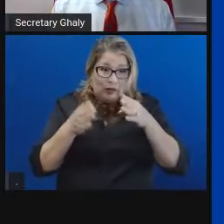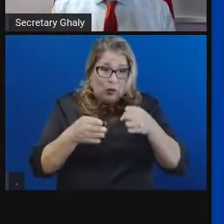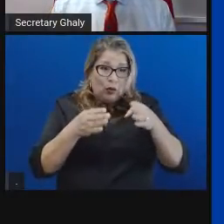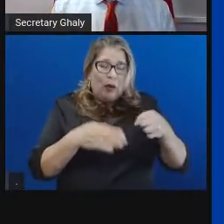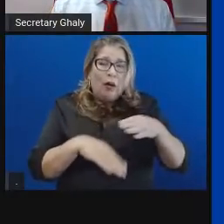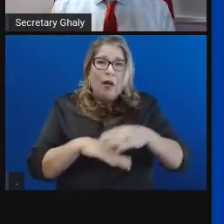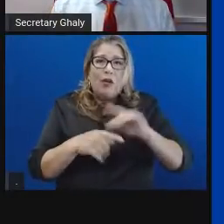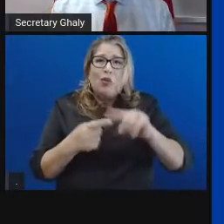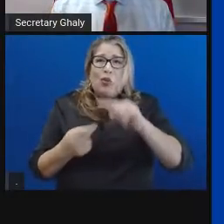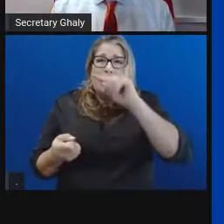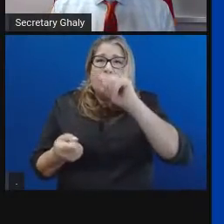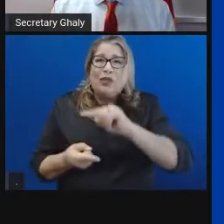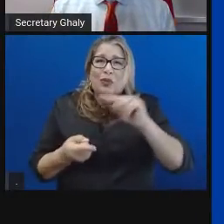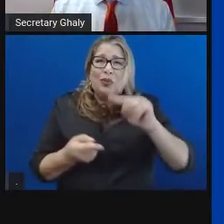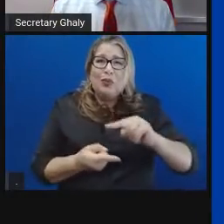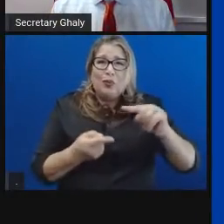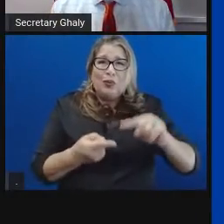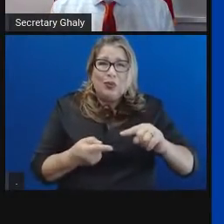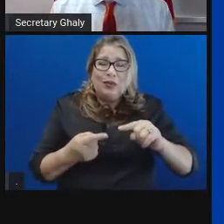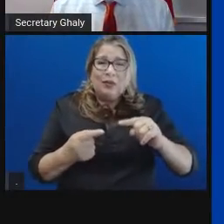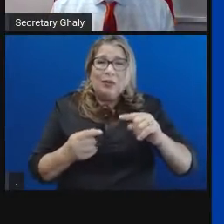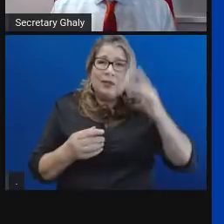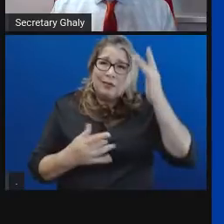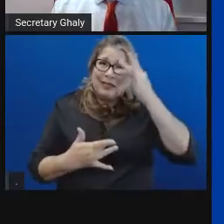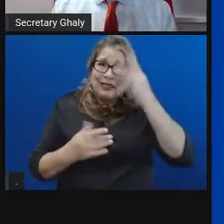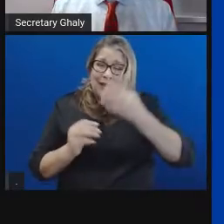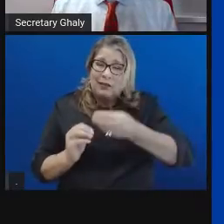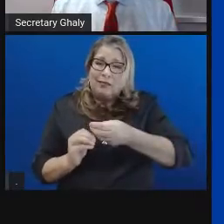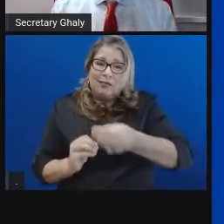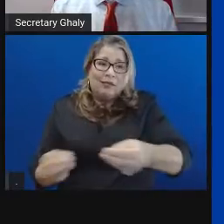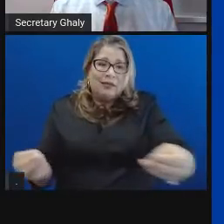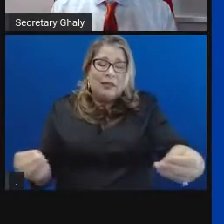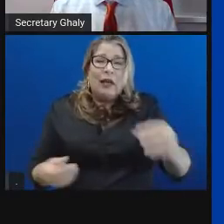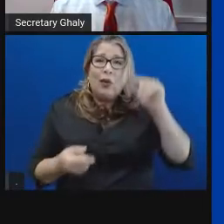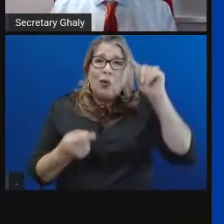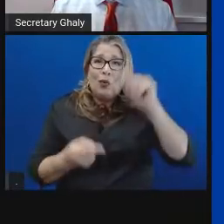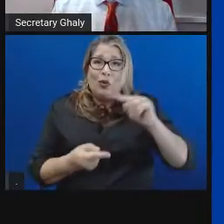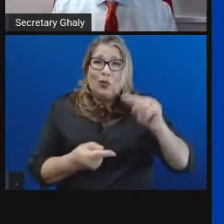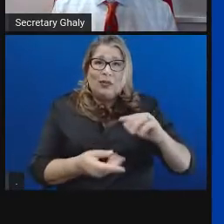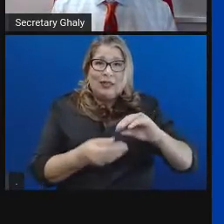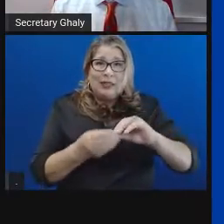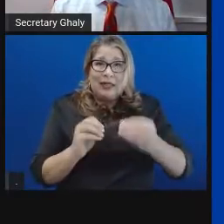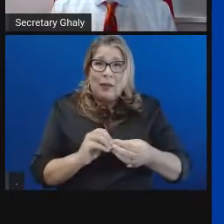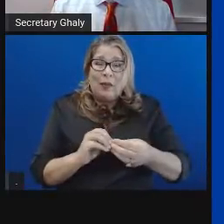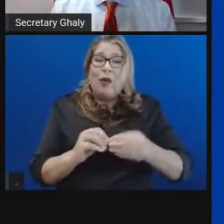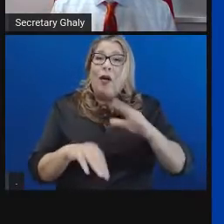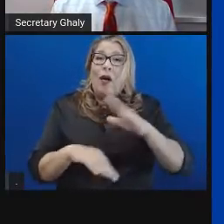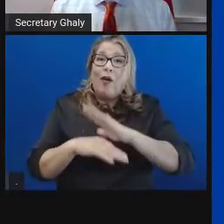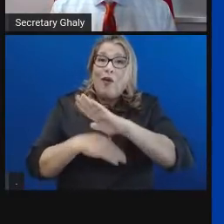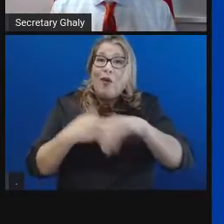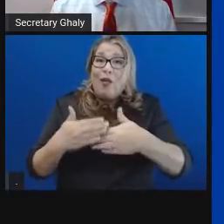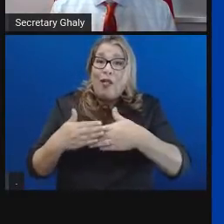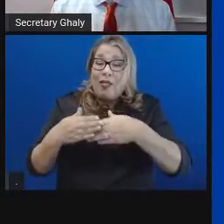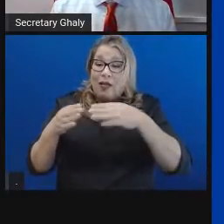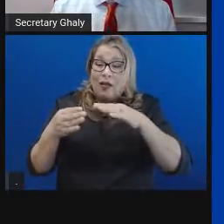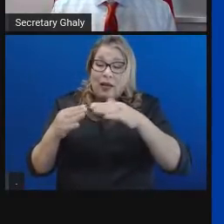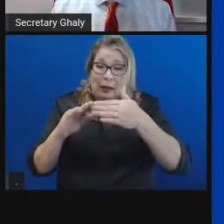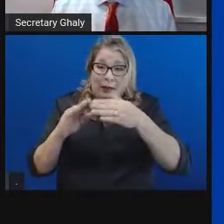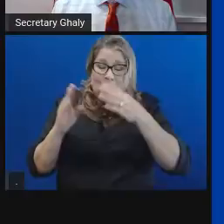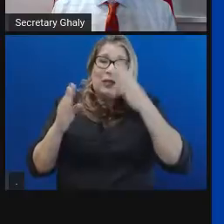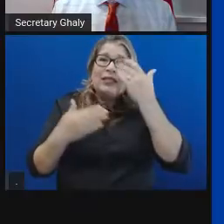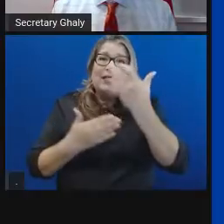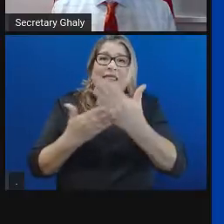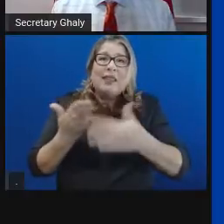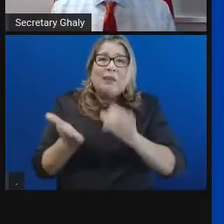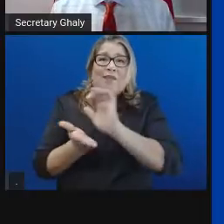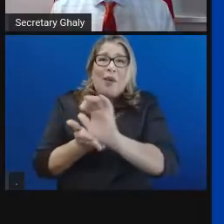communities in areas or communities that have had a disproportionate impact of COVID